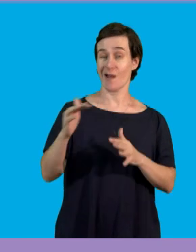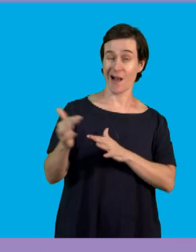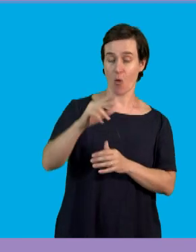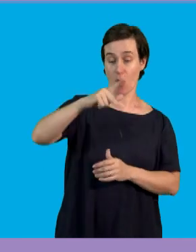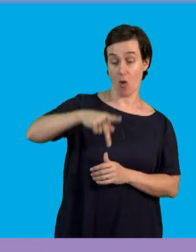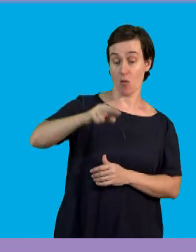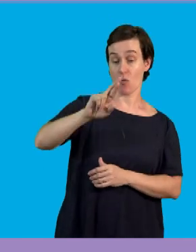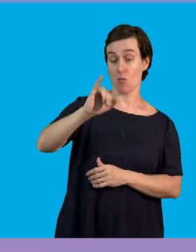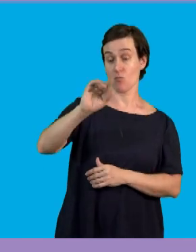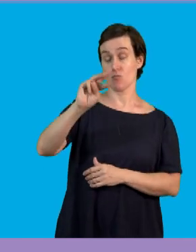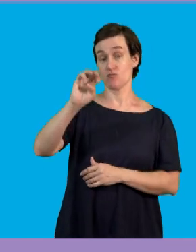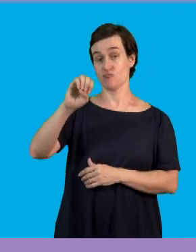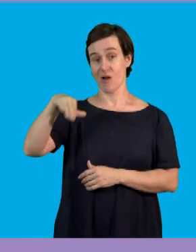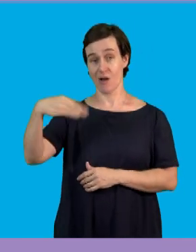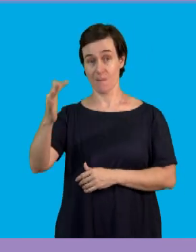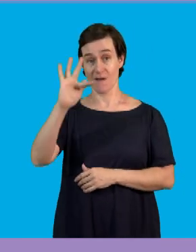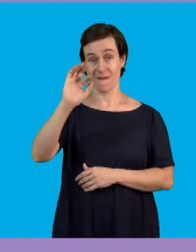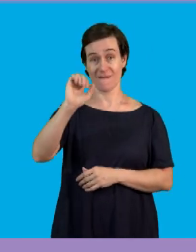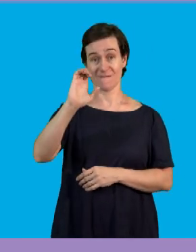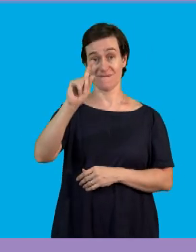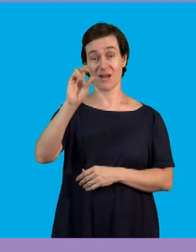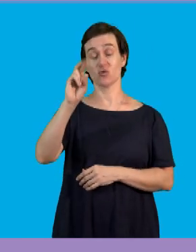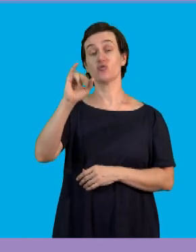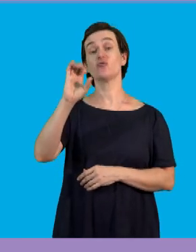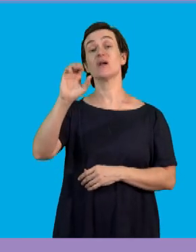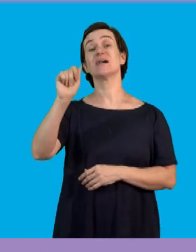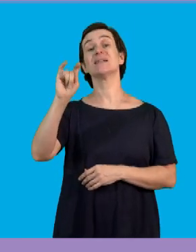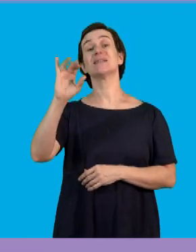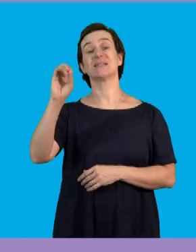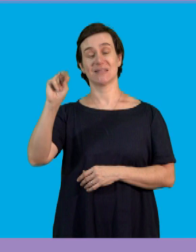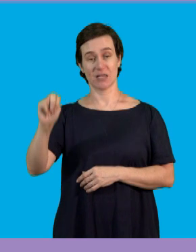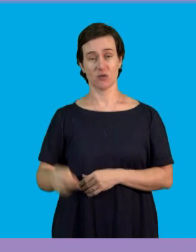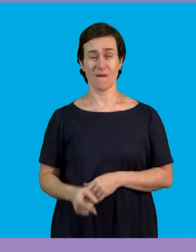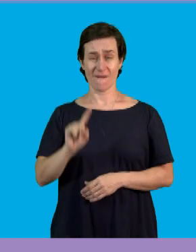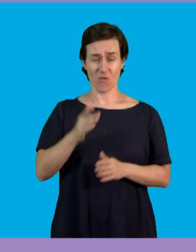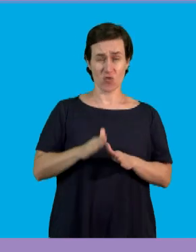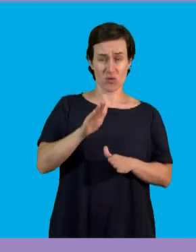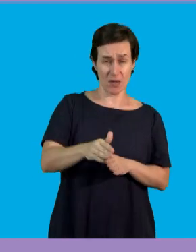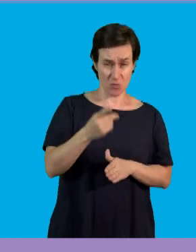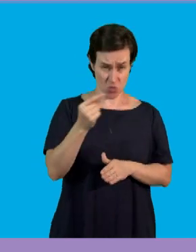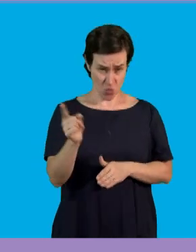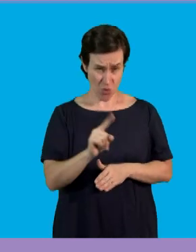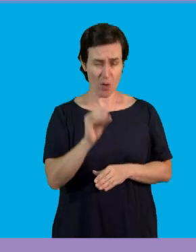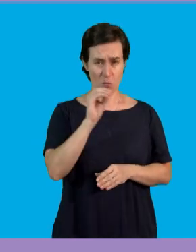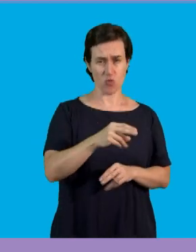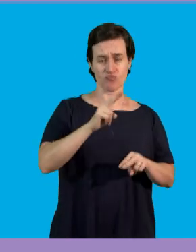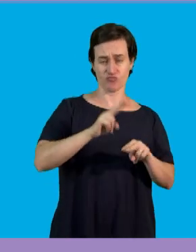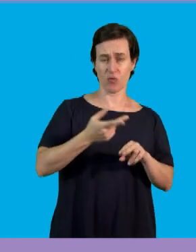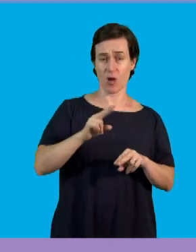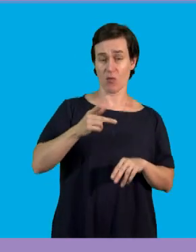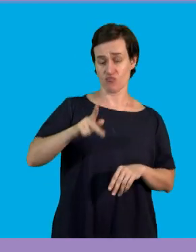we're going to do is to list both of these numbers using the prime factors. So 14 is equals to